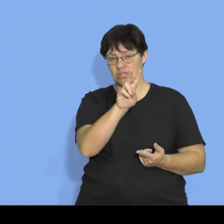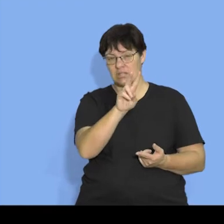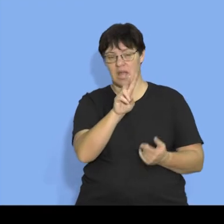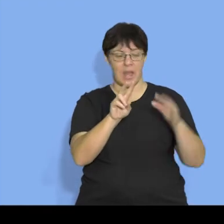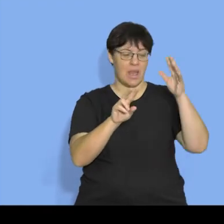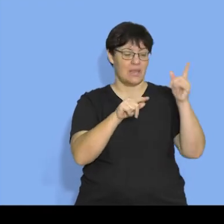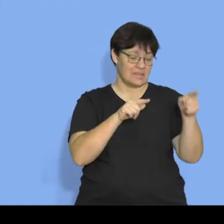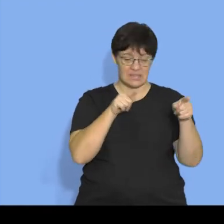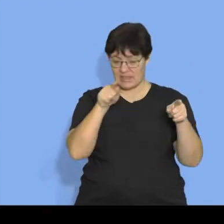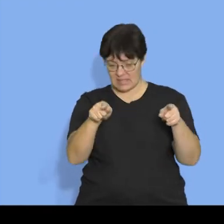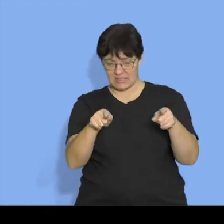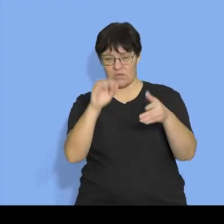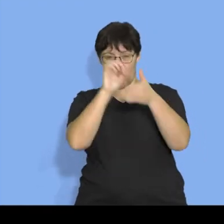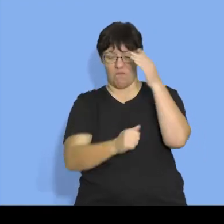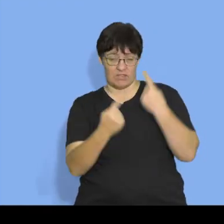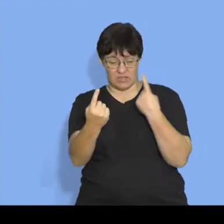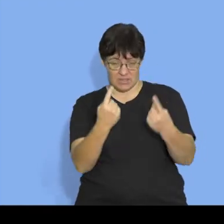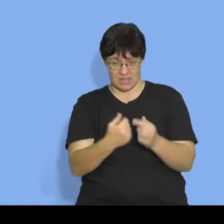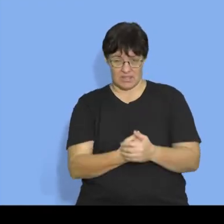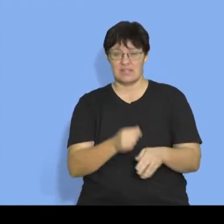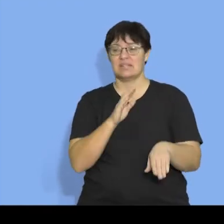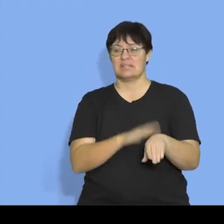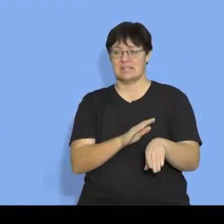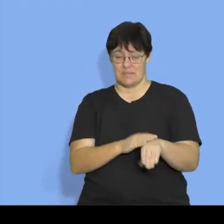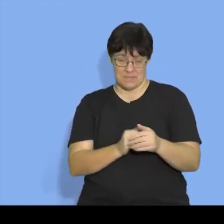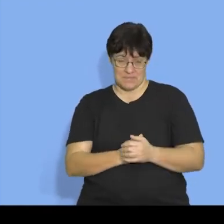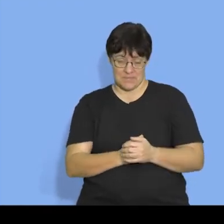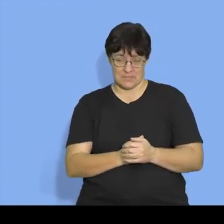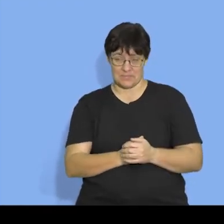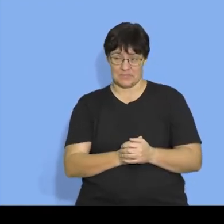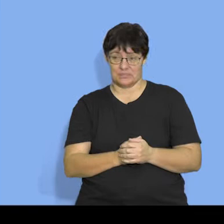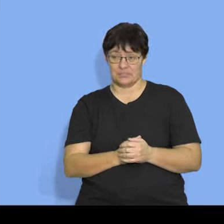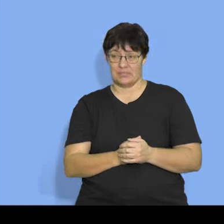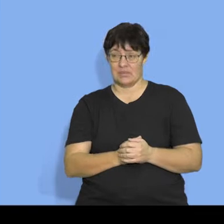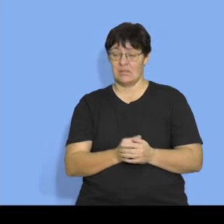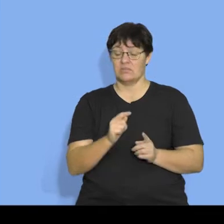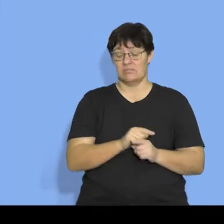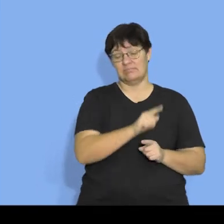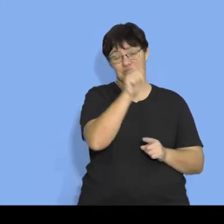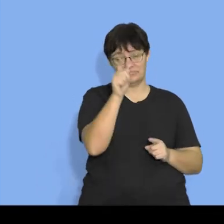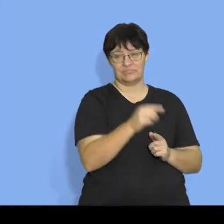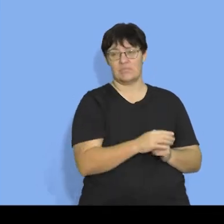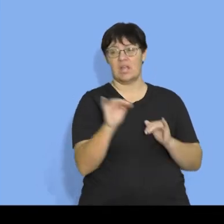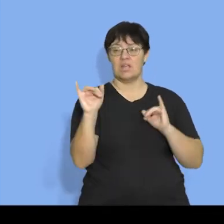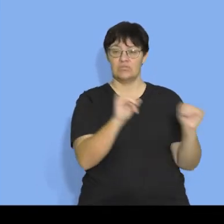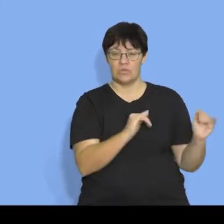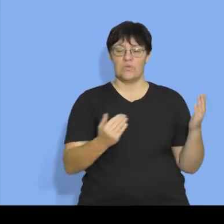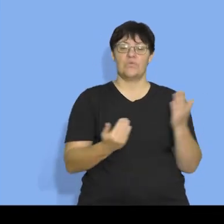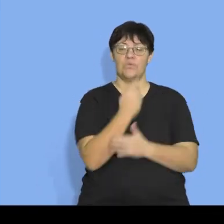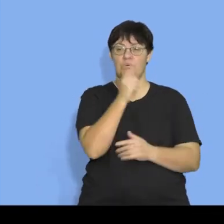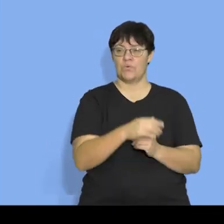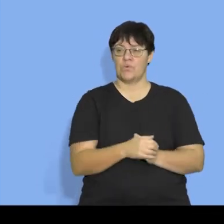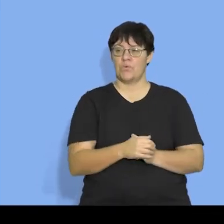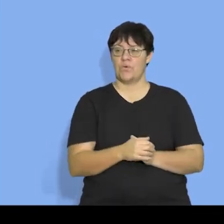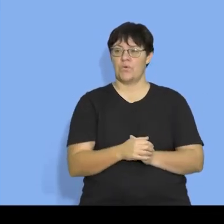two velocities and minus them from each other, and this is time. Okay, so when I go here,